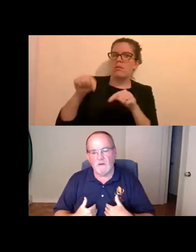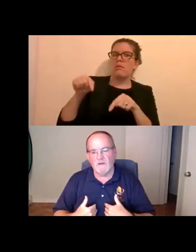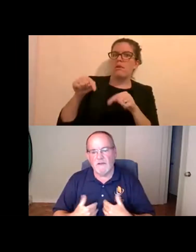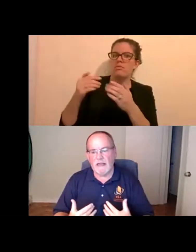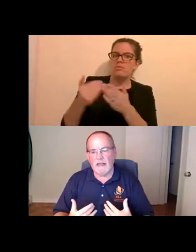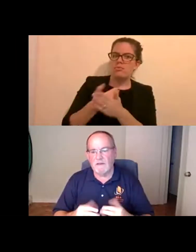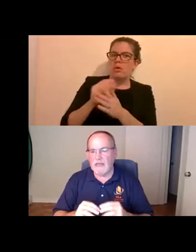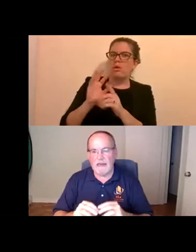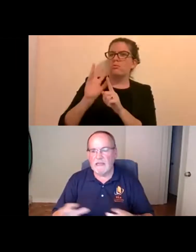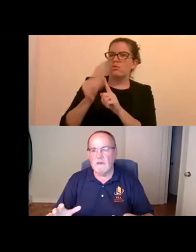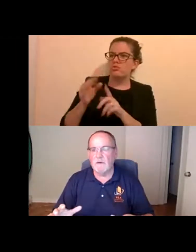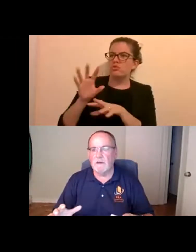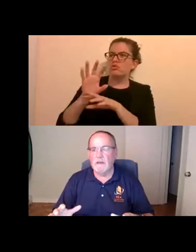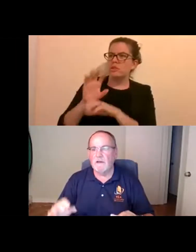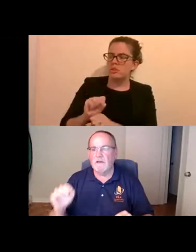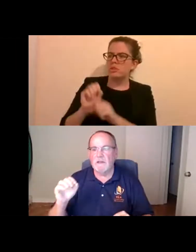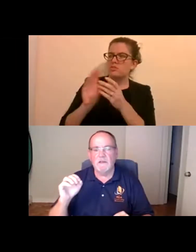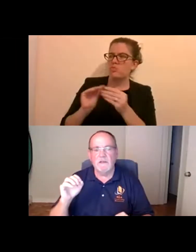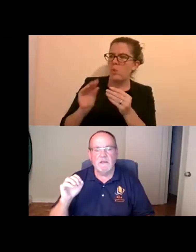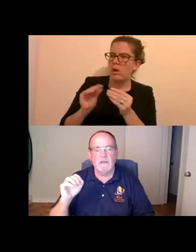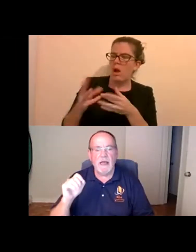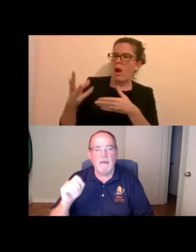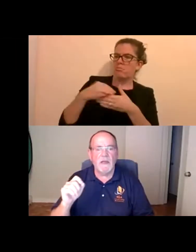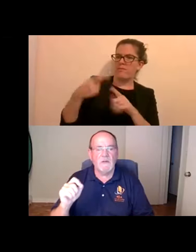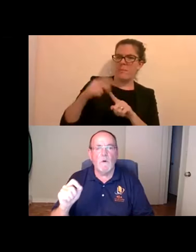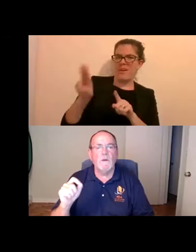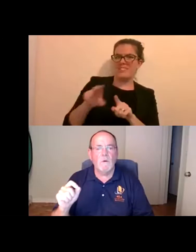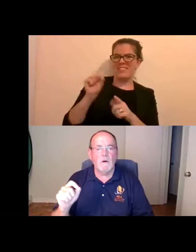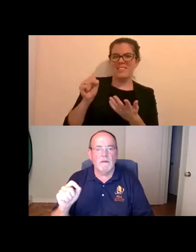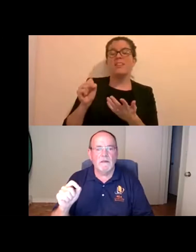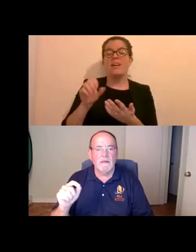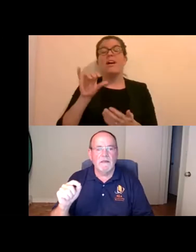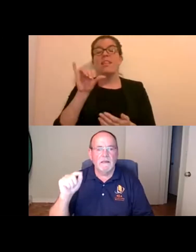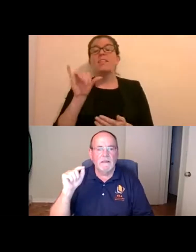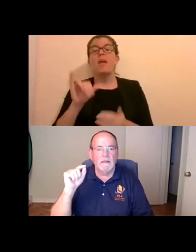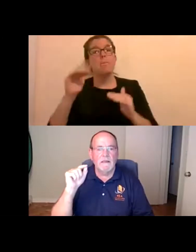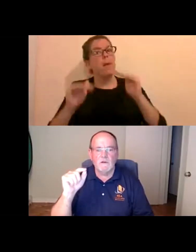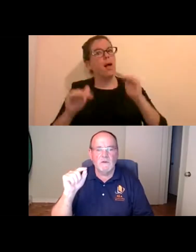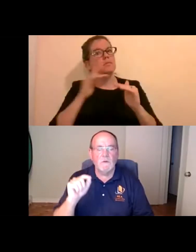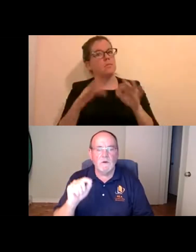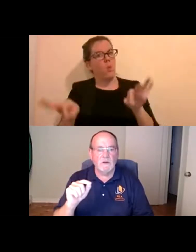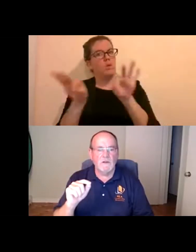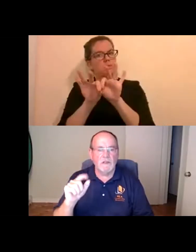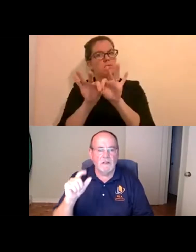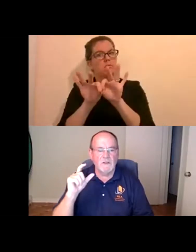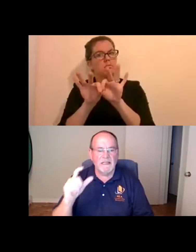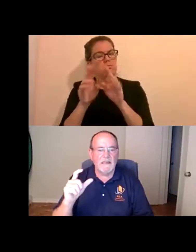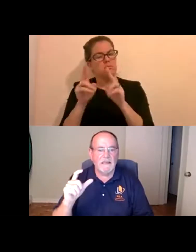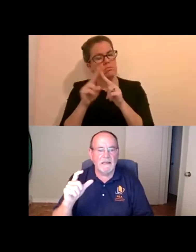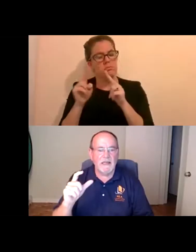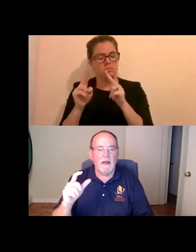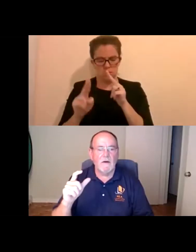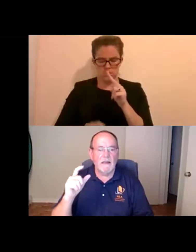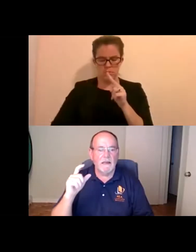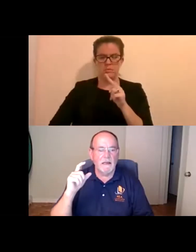you survive diaspora. There's not much more important than those two words and